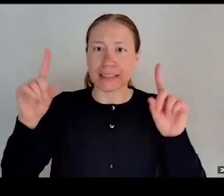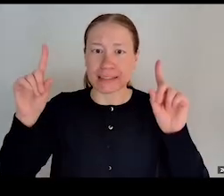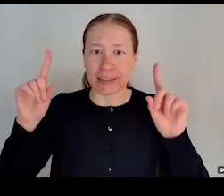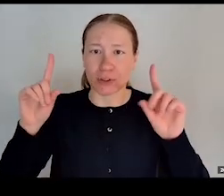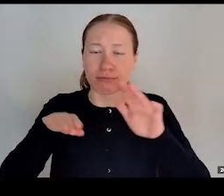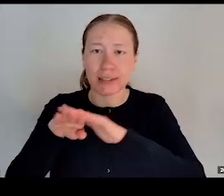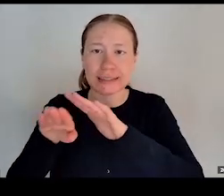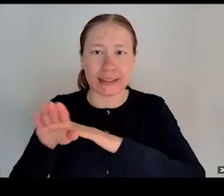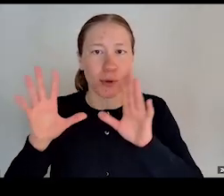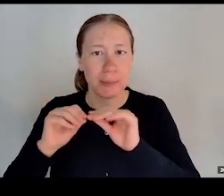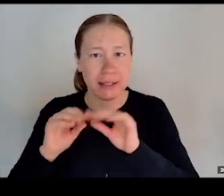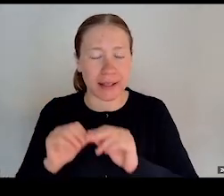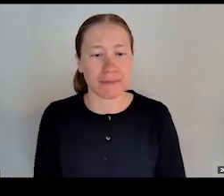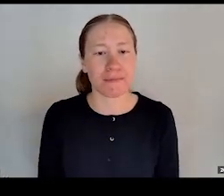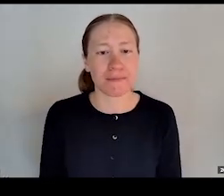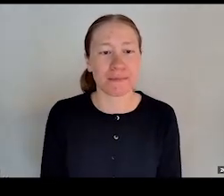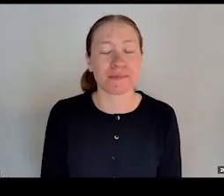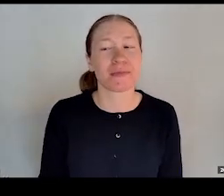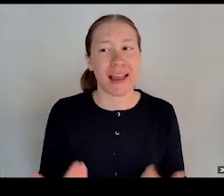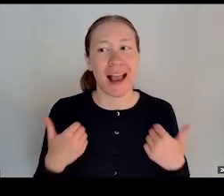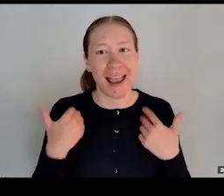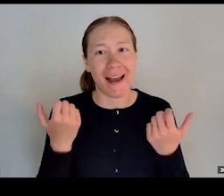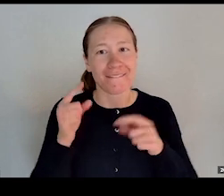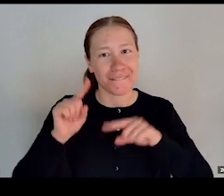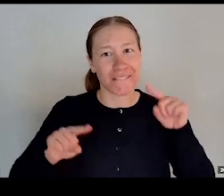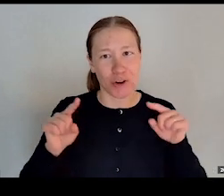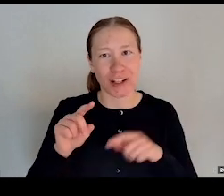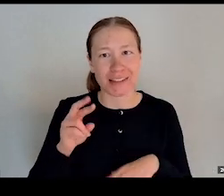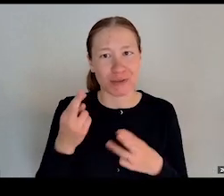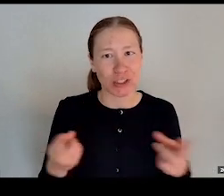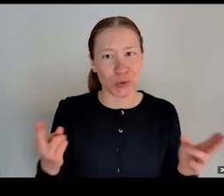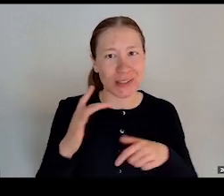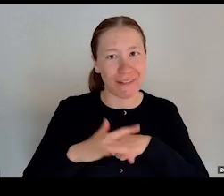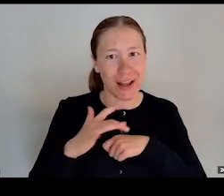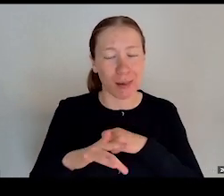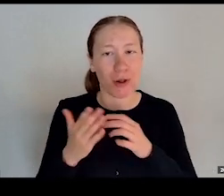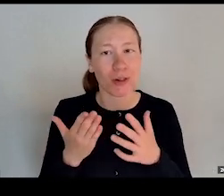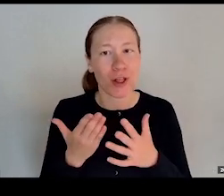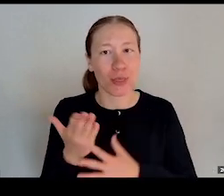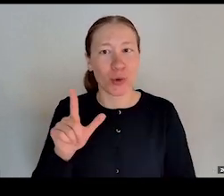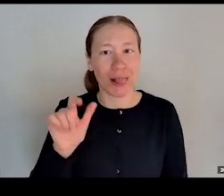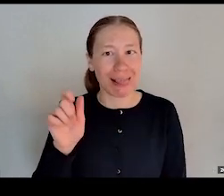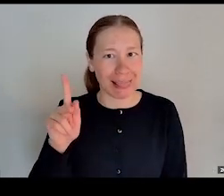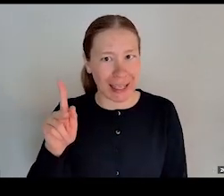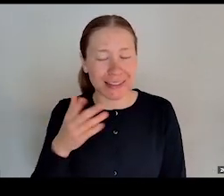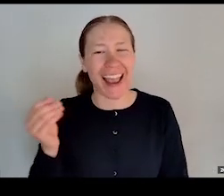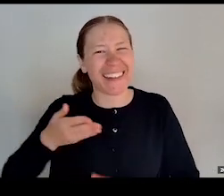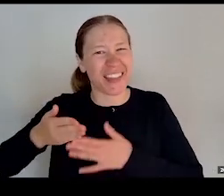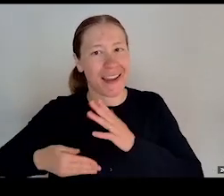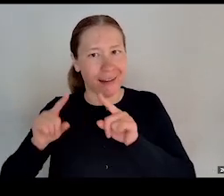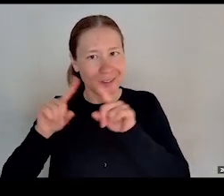meeting. I have various resources linked throughout this presentation, as well as at the end on a slide to help